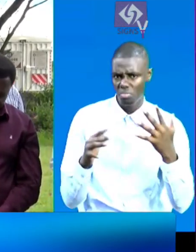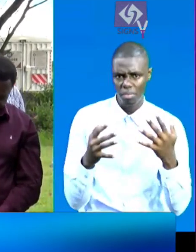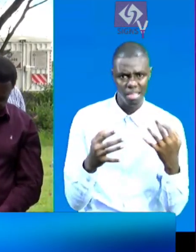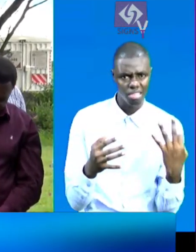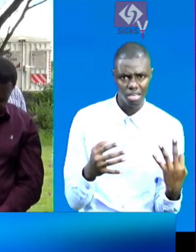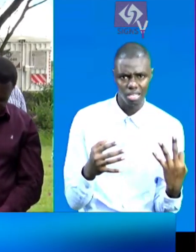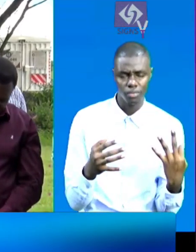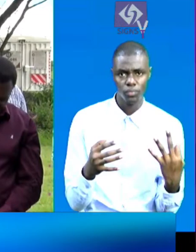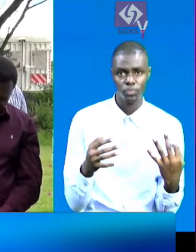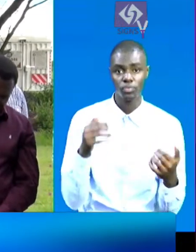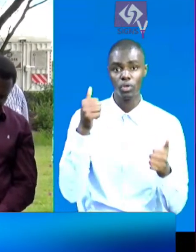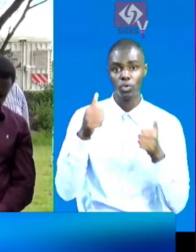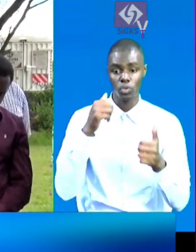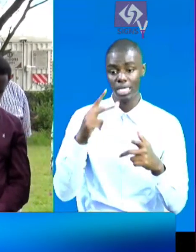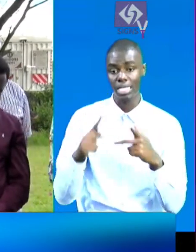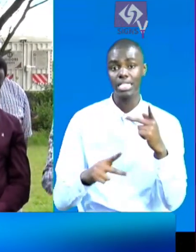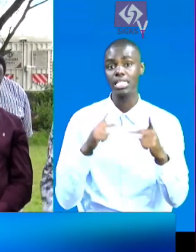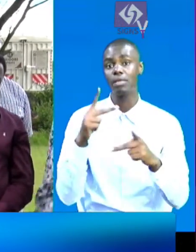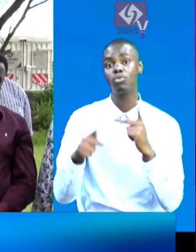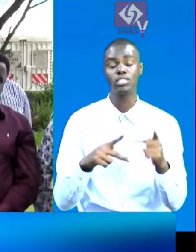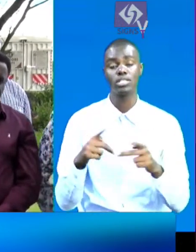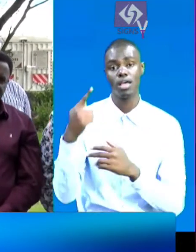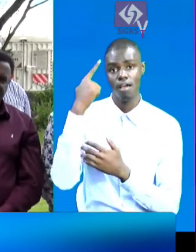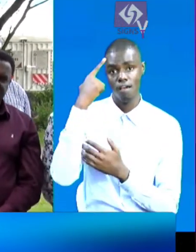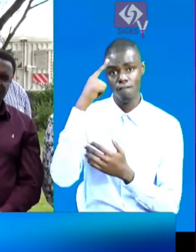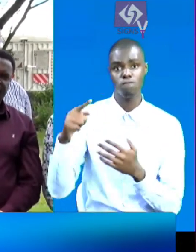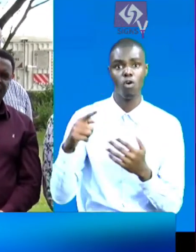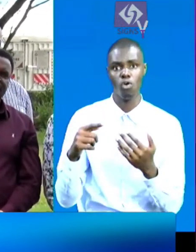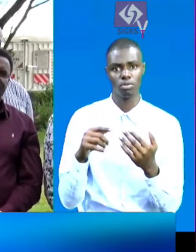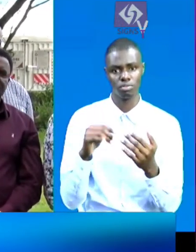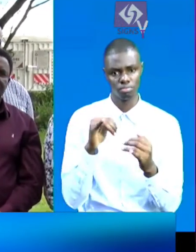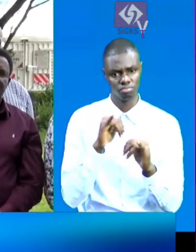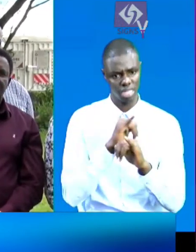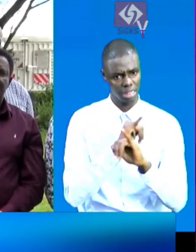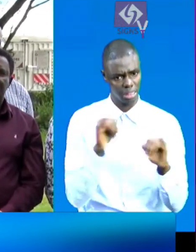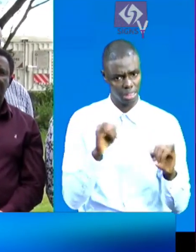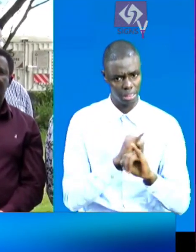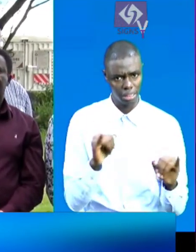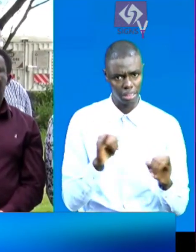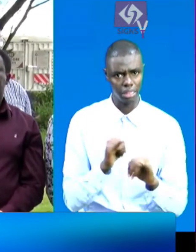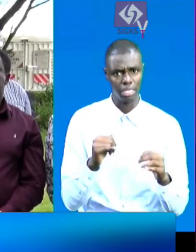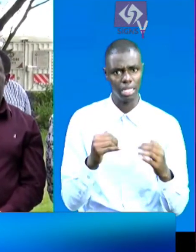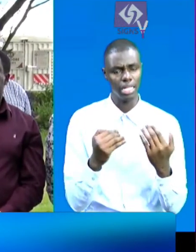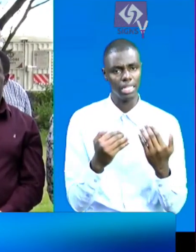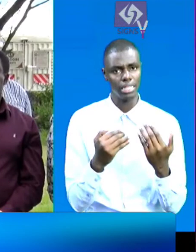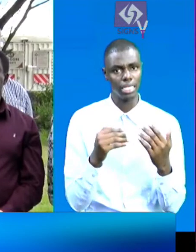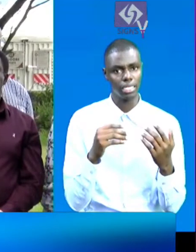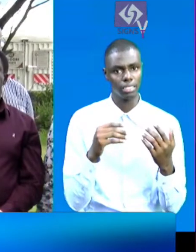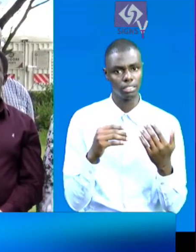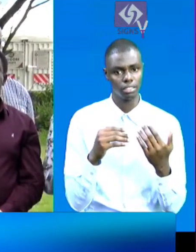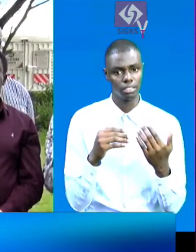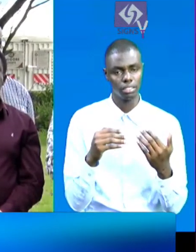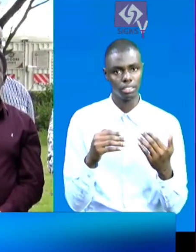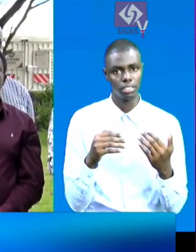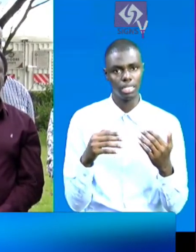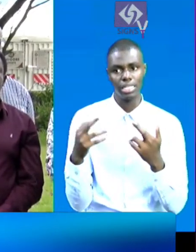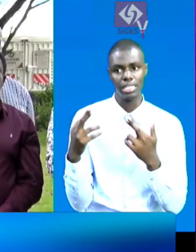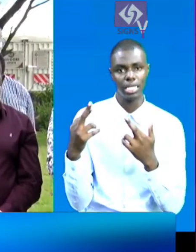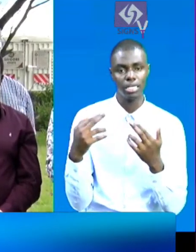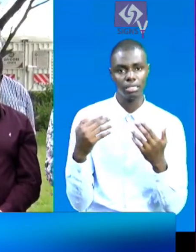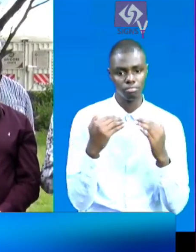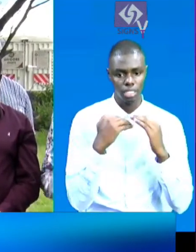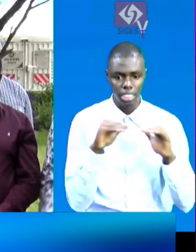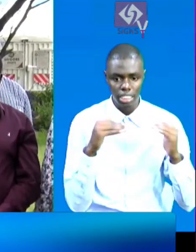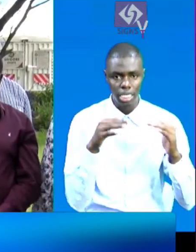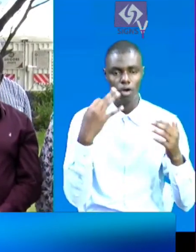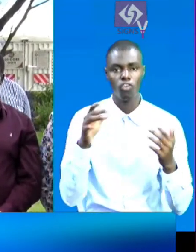are already in the process for defining the criteria for the removal of governor from office, so